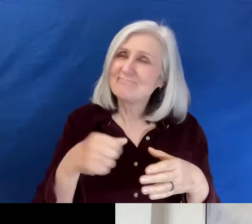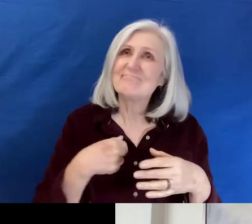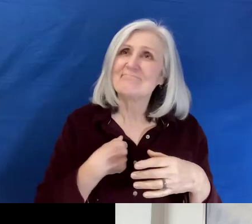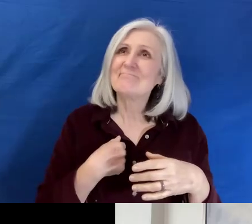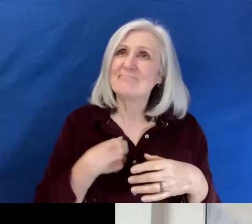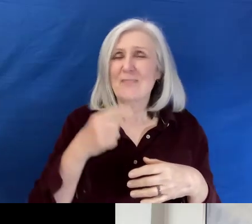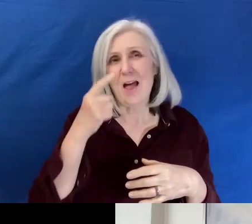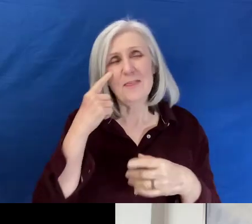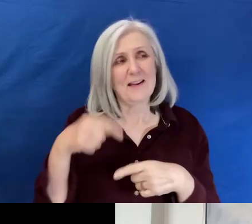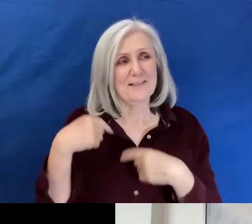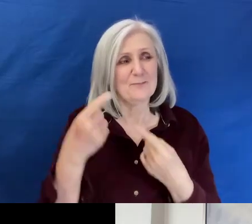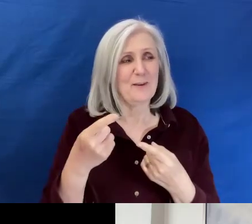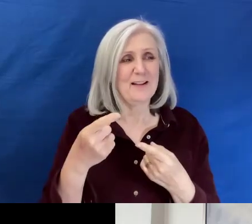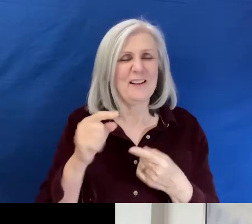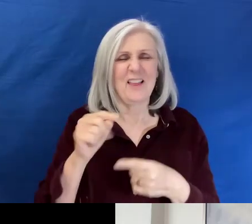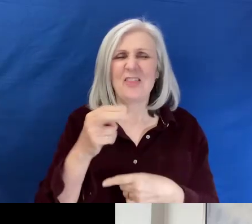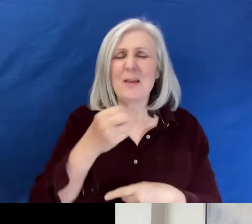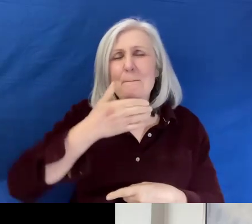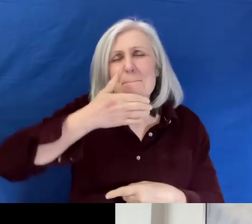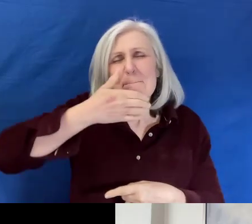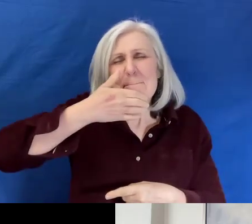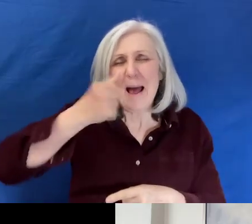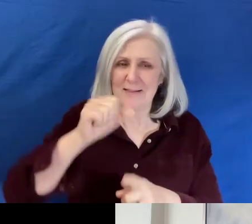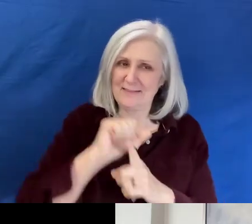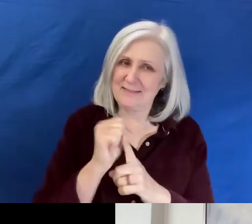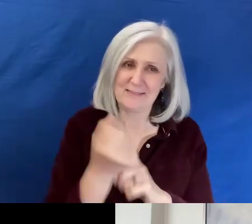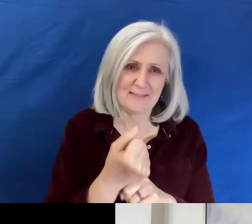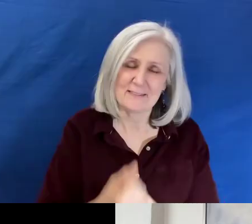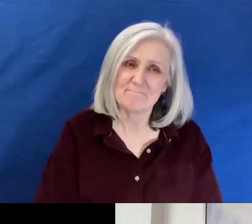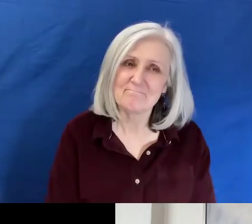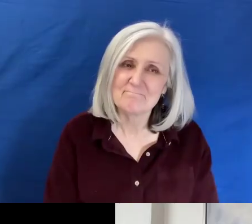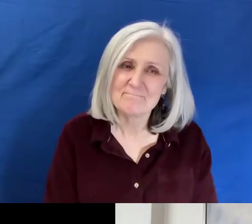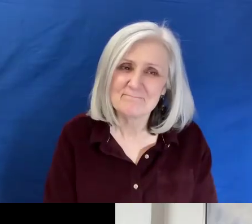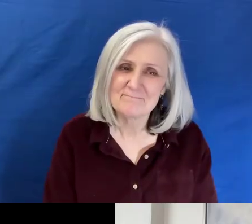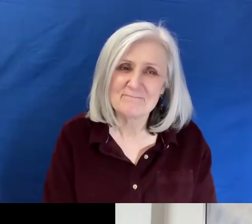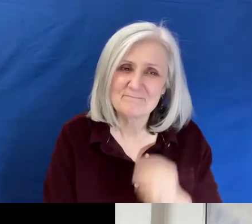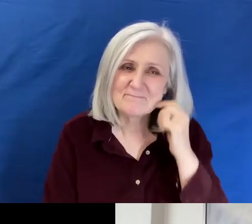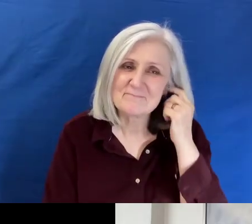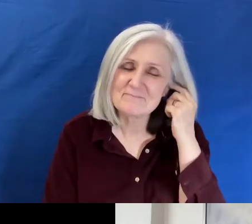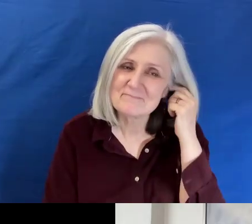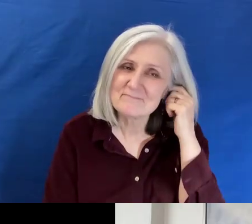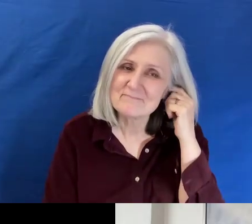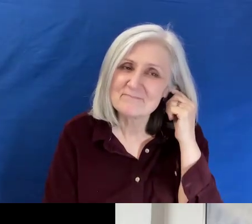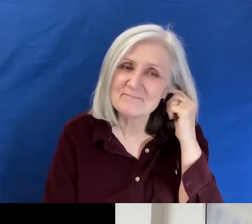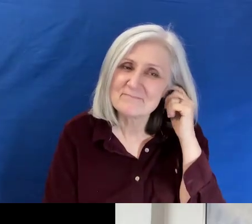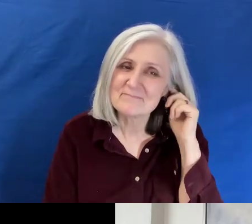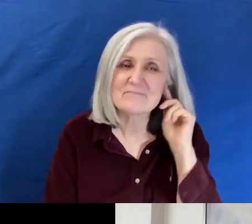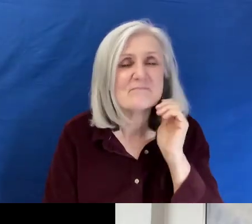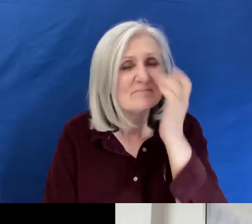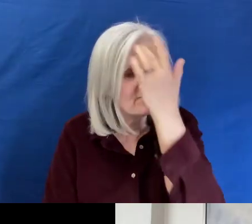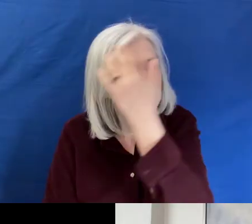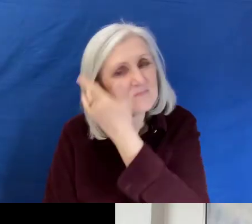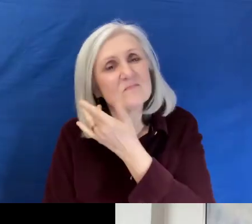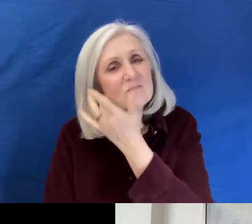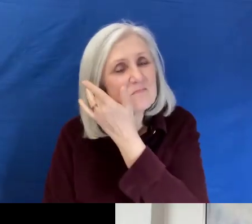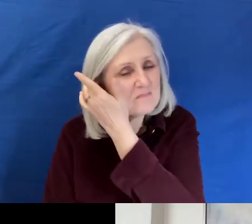think it's been the best case scenario. Yeah, I mean, I really enjoyed it. And then when I was reading the